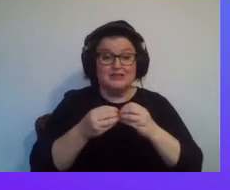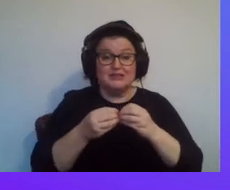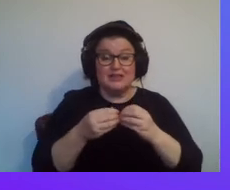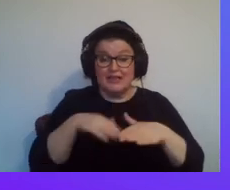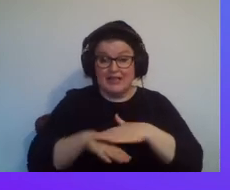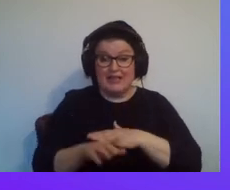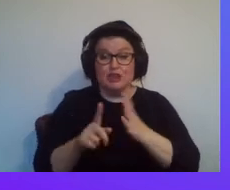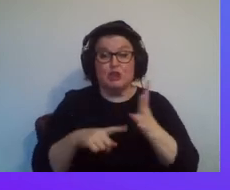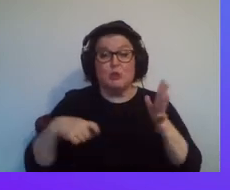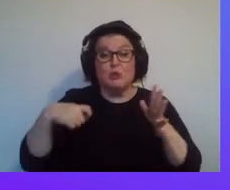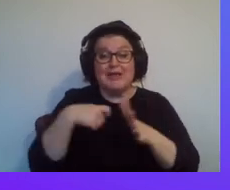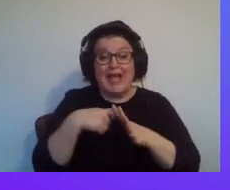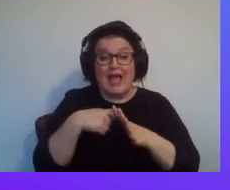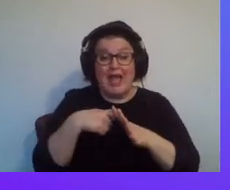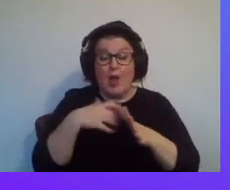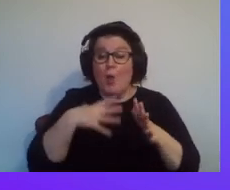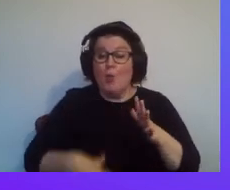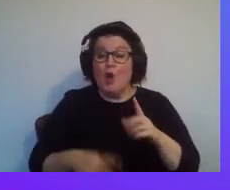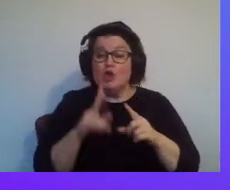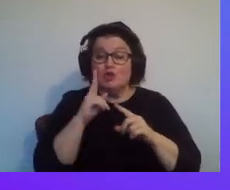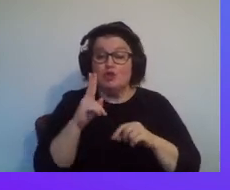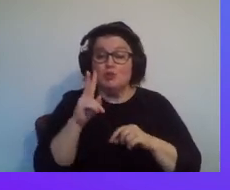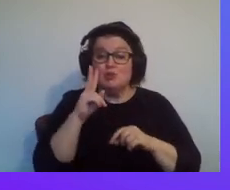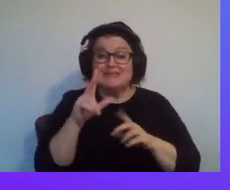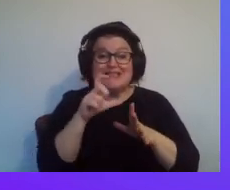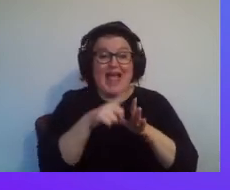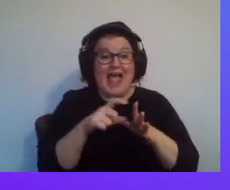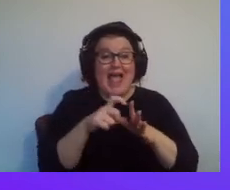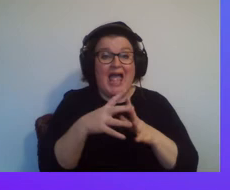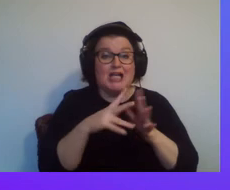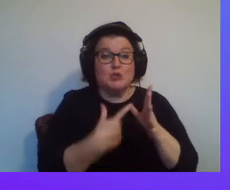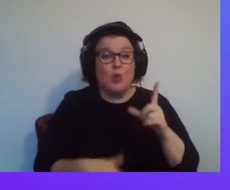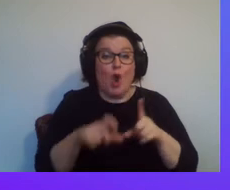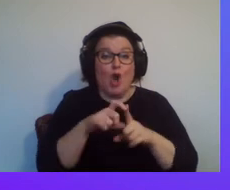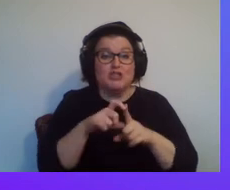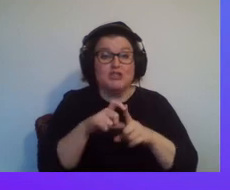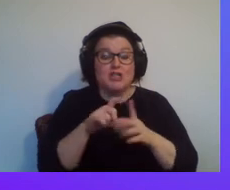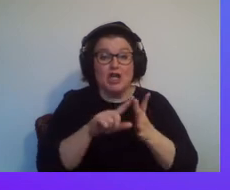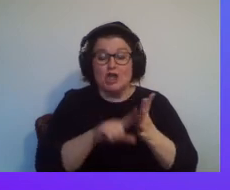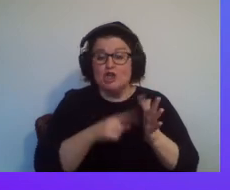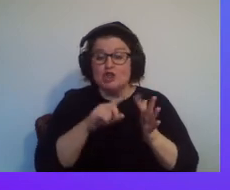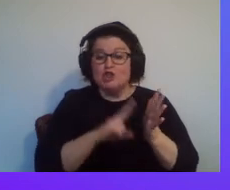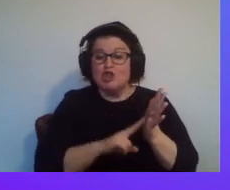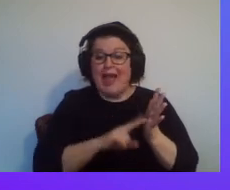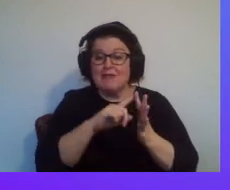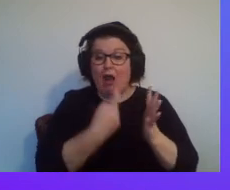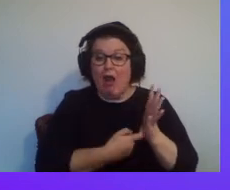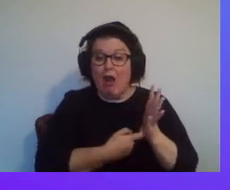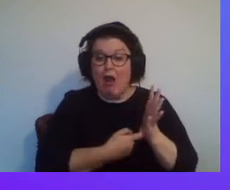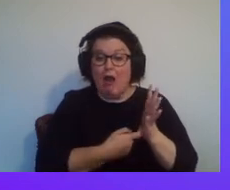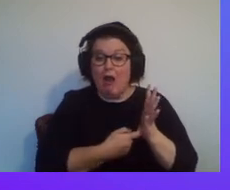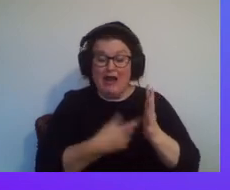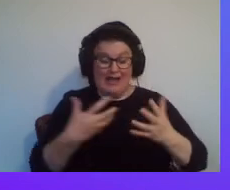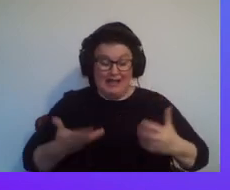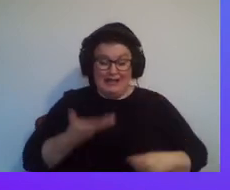the pandemic, I would really enthuse everybody to go and visit his home, where he gave to his gardener's son the cowpox